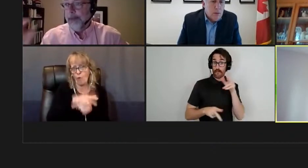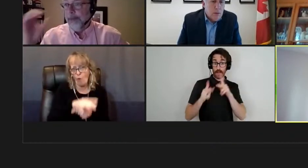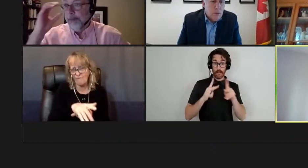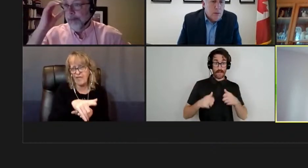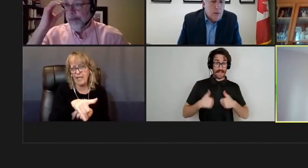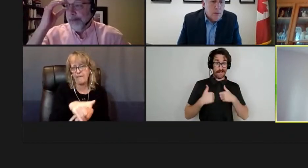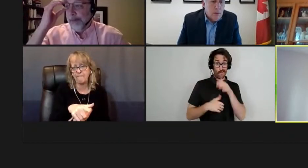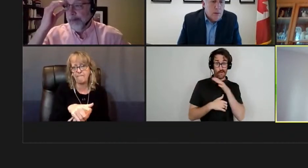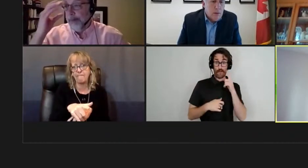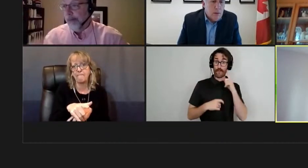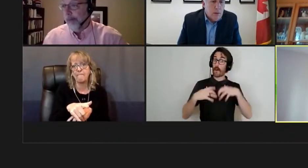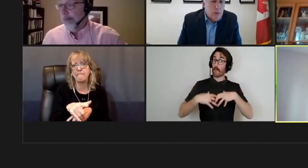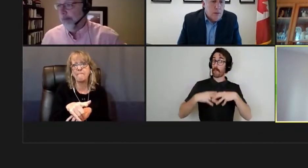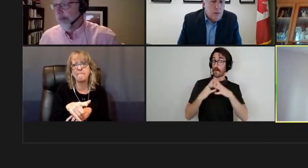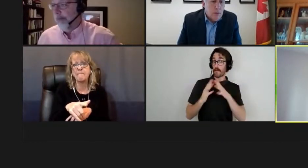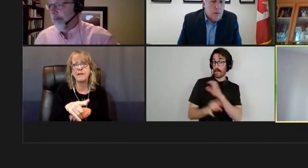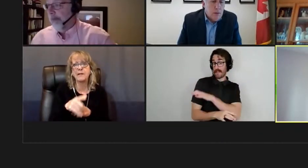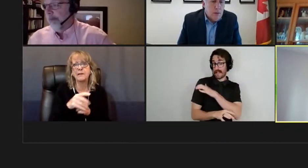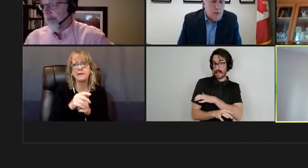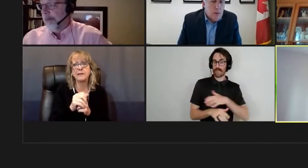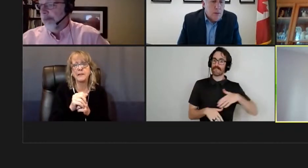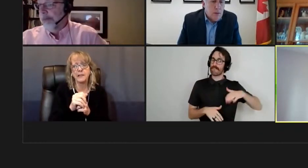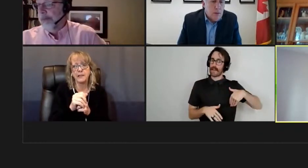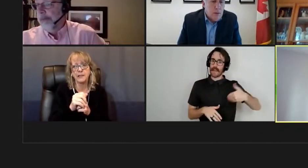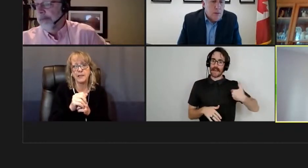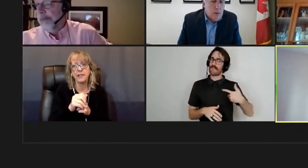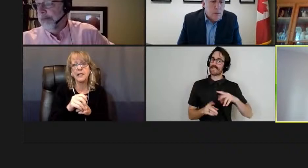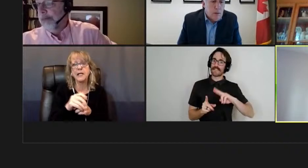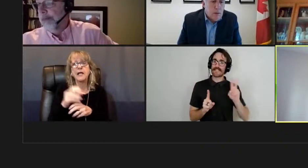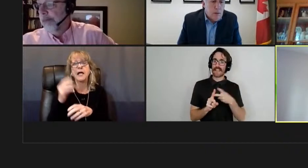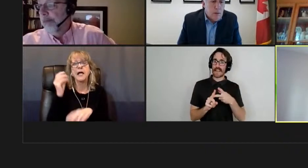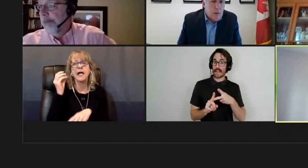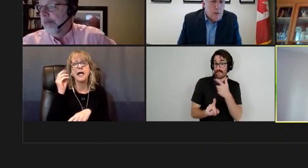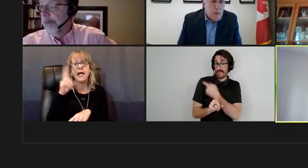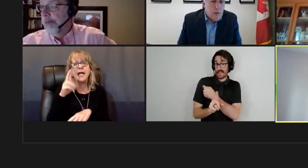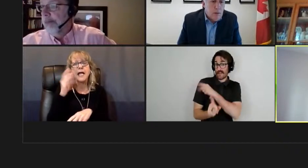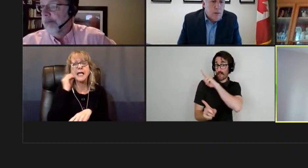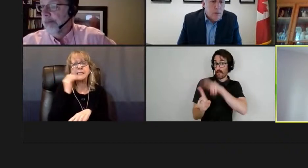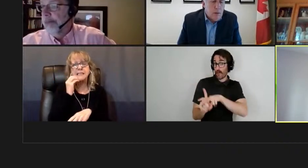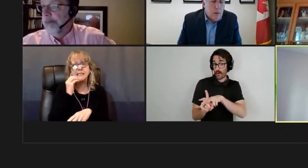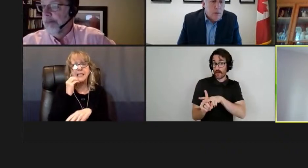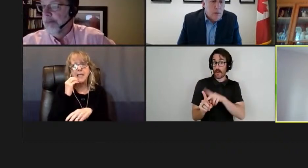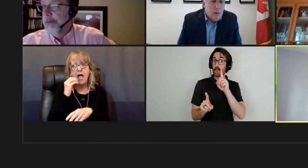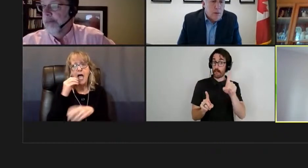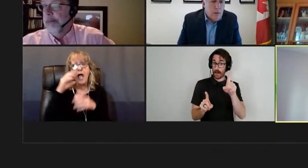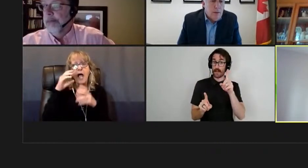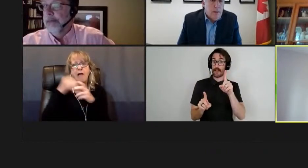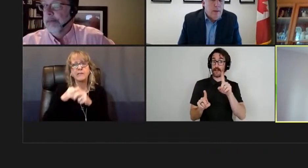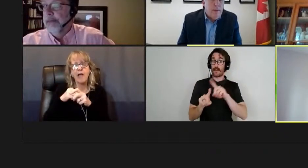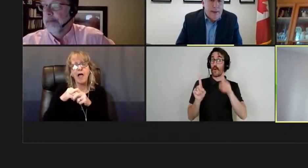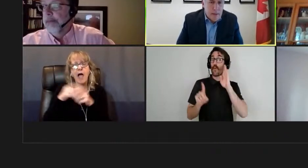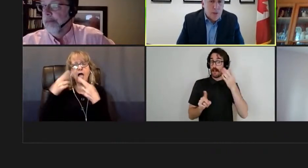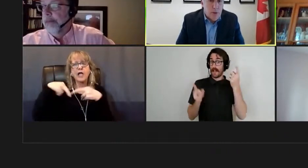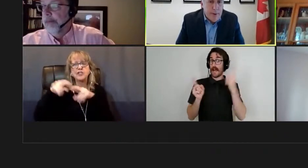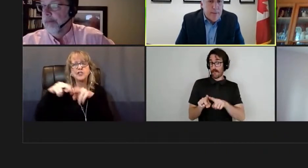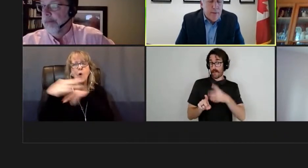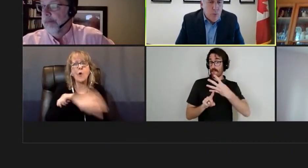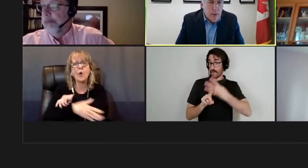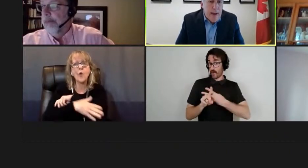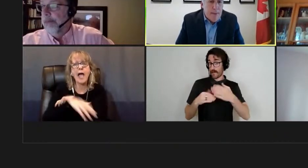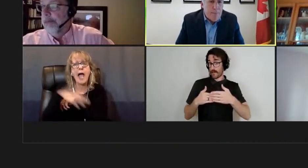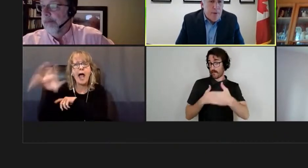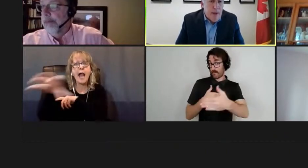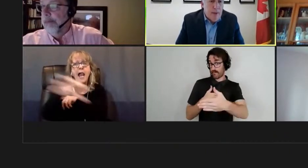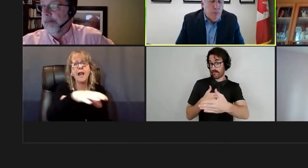pop-up clinic, even though they don't have their second dose booked, it will happen within the four-month period? That is correct. It